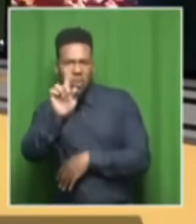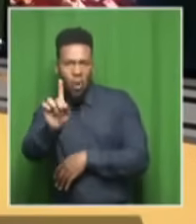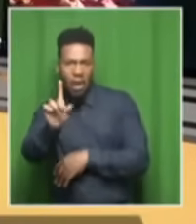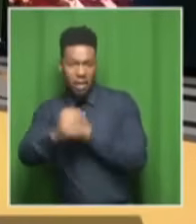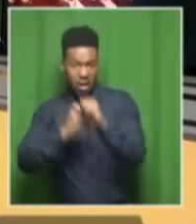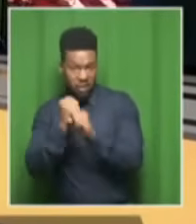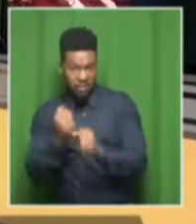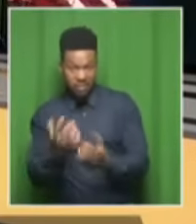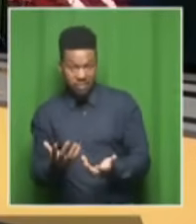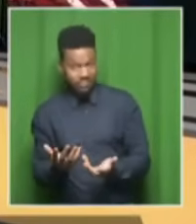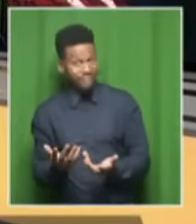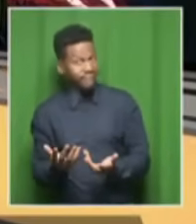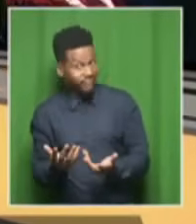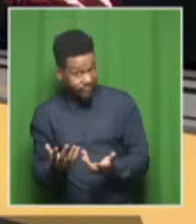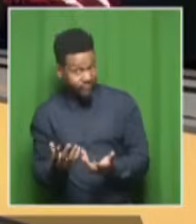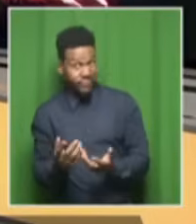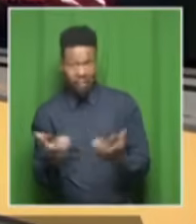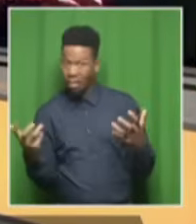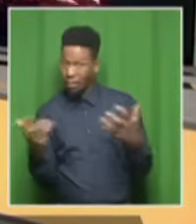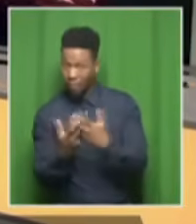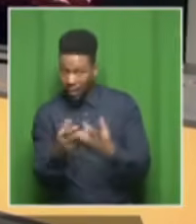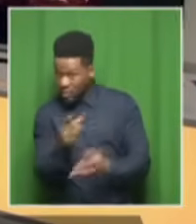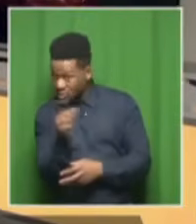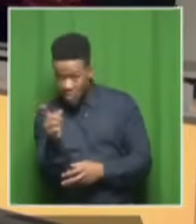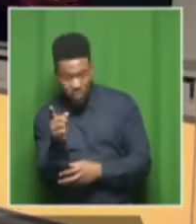speaking to any one of you, to be honest with me.